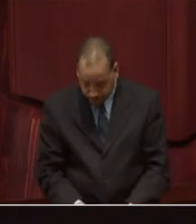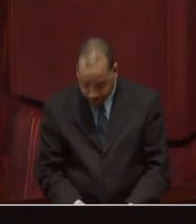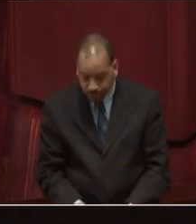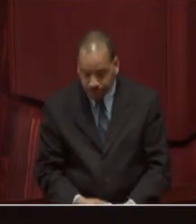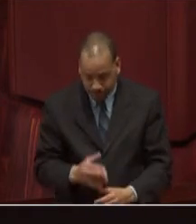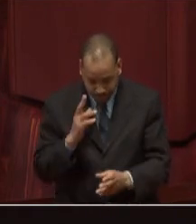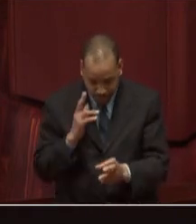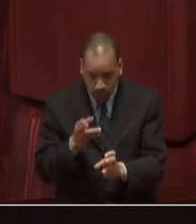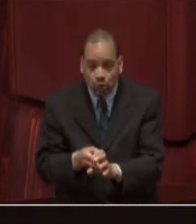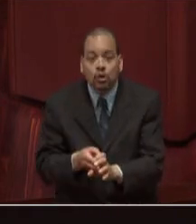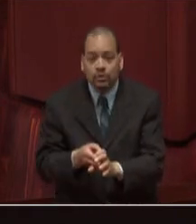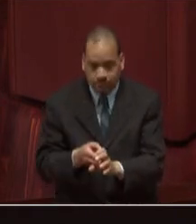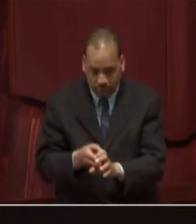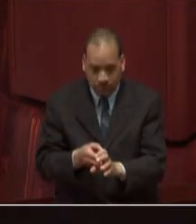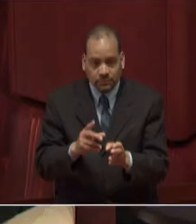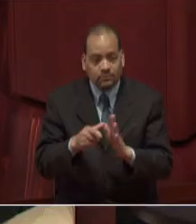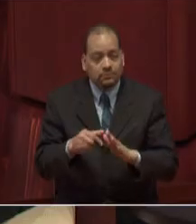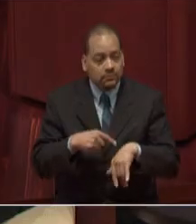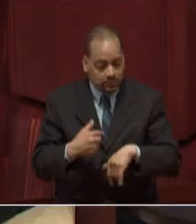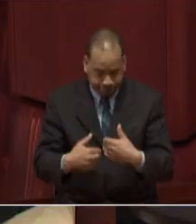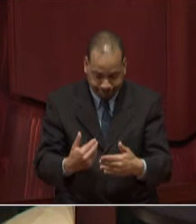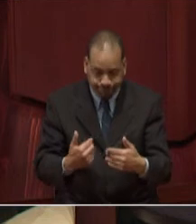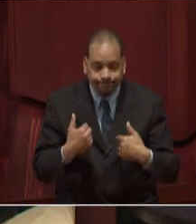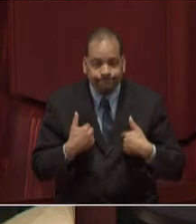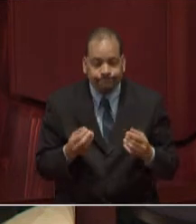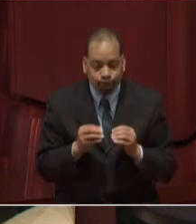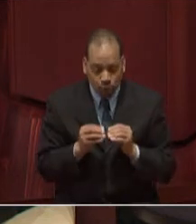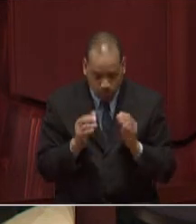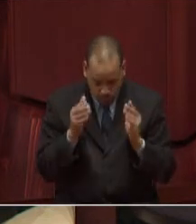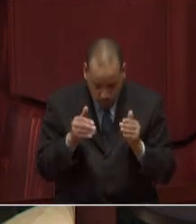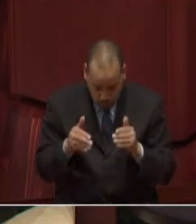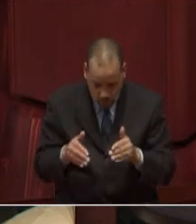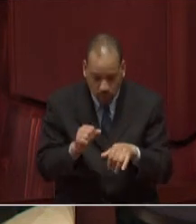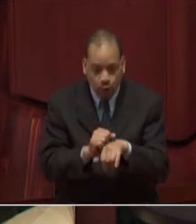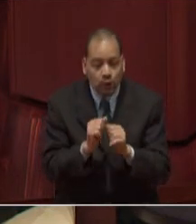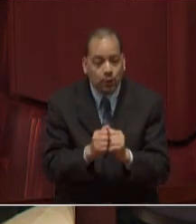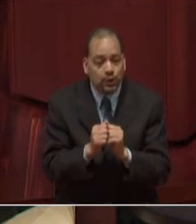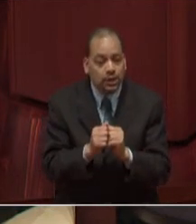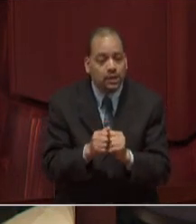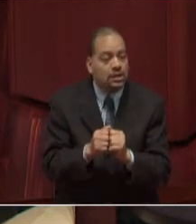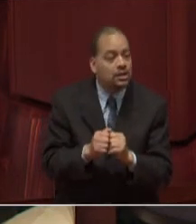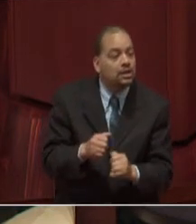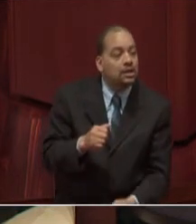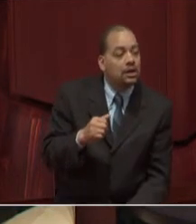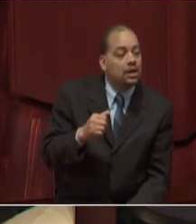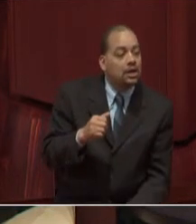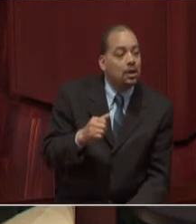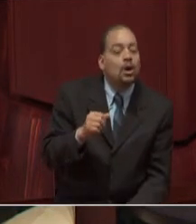and then over time began to focus on working with Winston Lord as handling